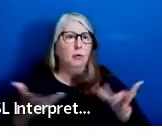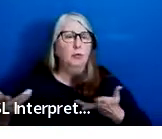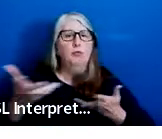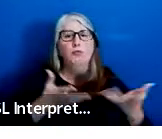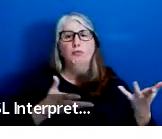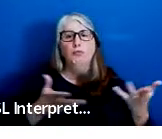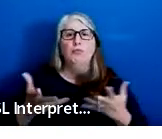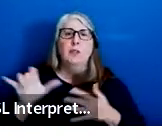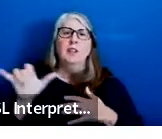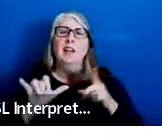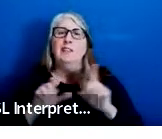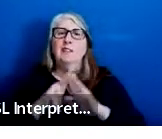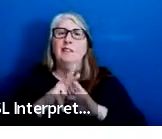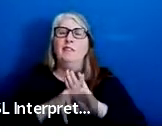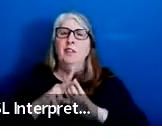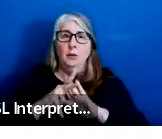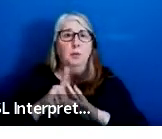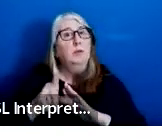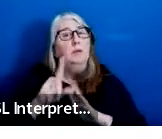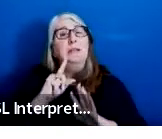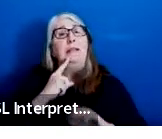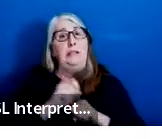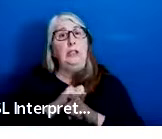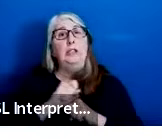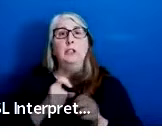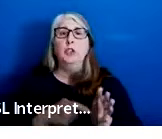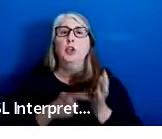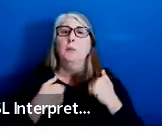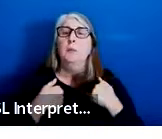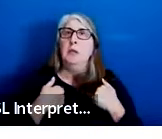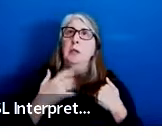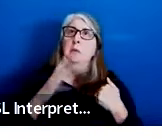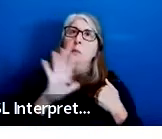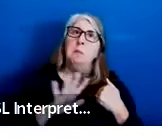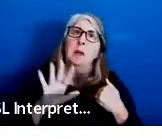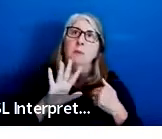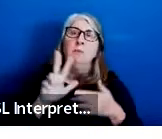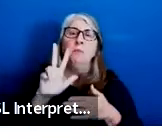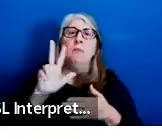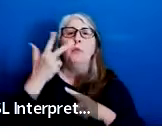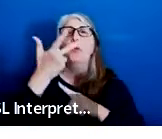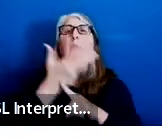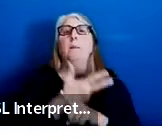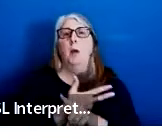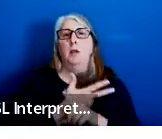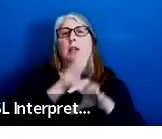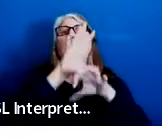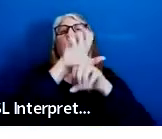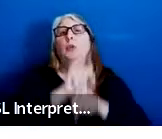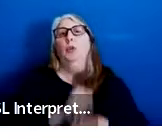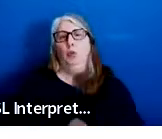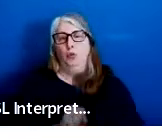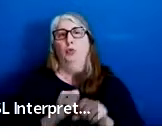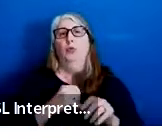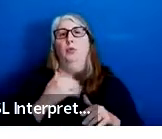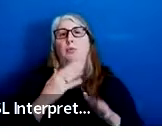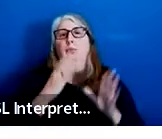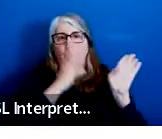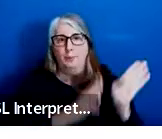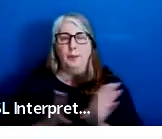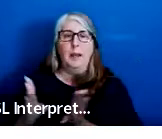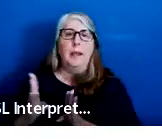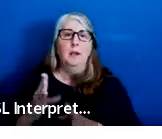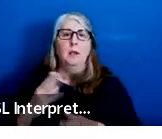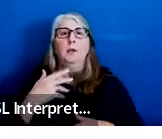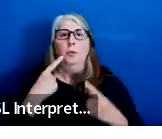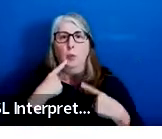video earlier, but I really mean it. It took me probably about 3 months to get it actually to work in my